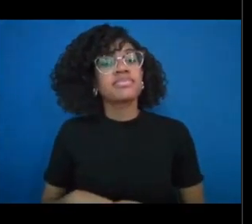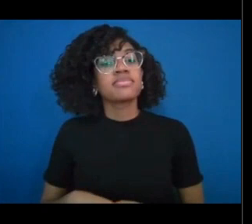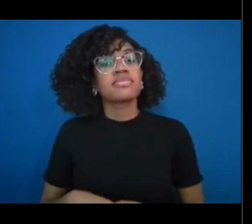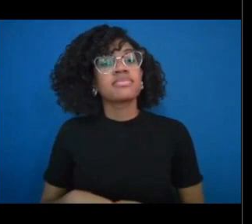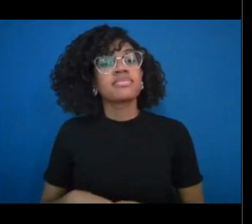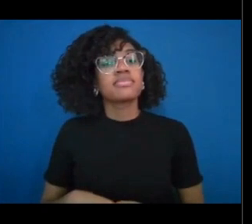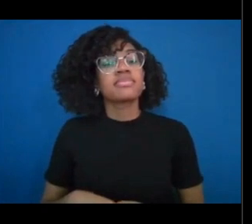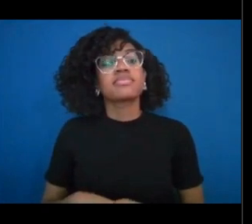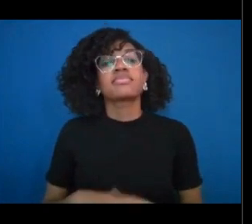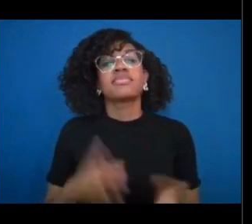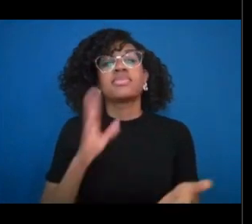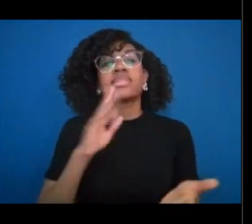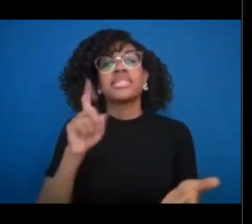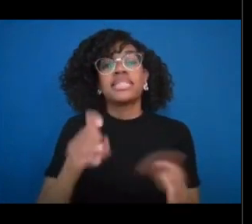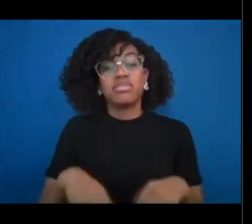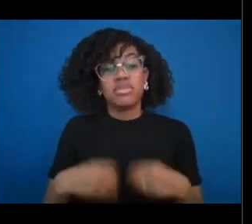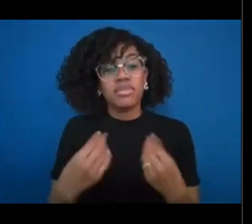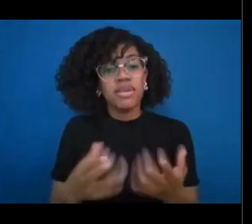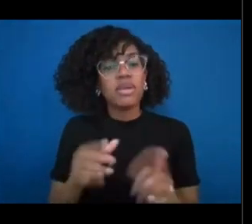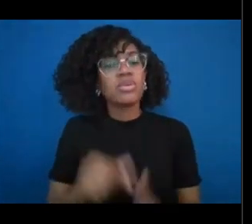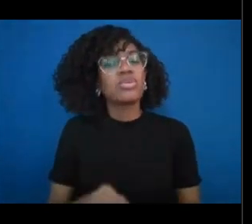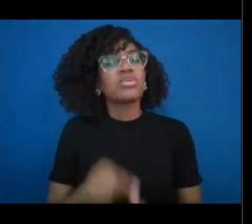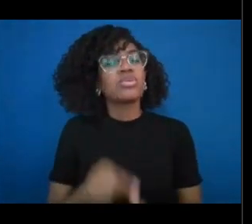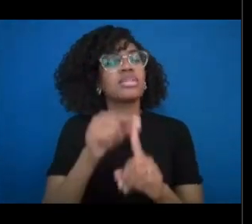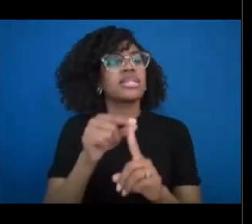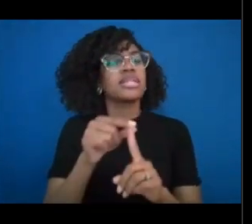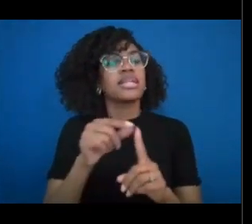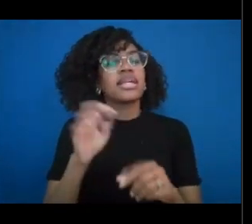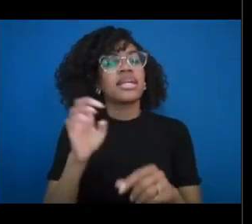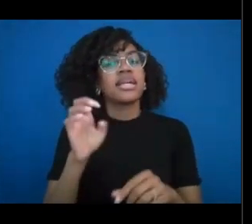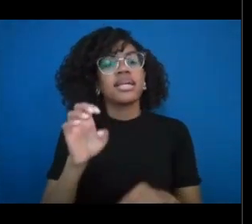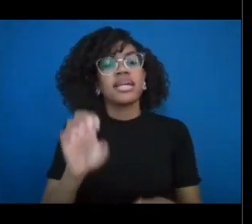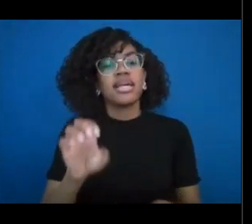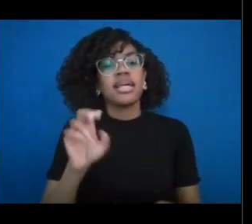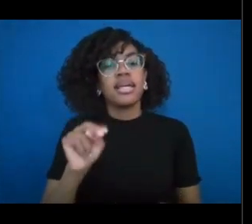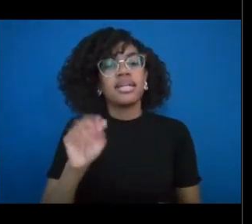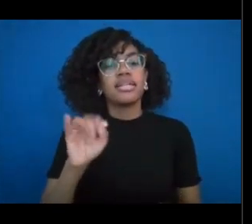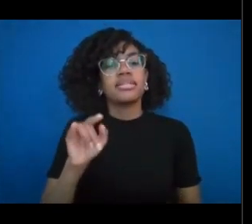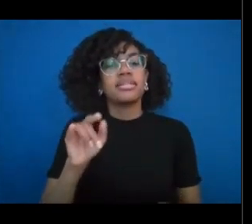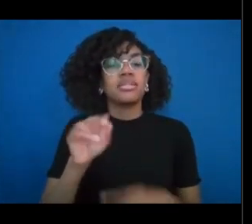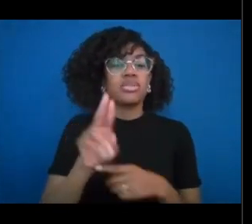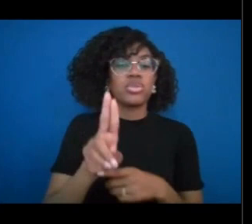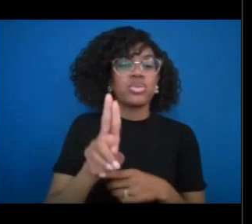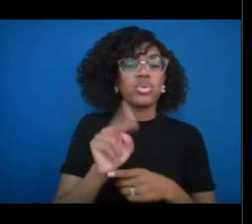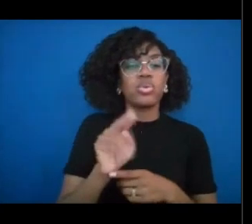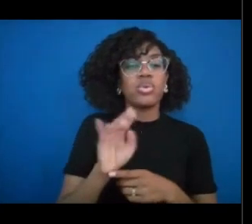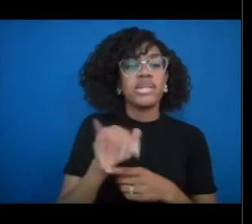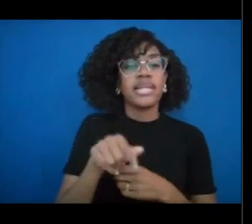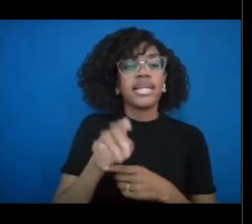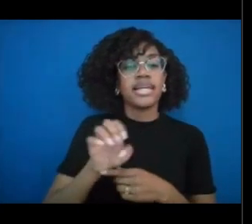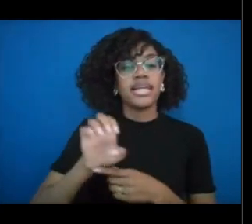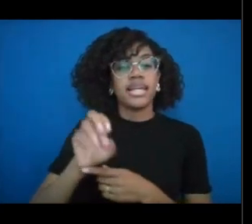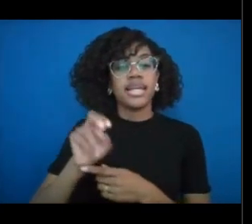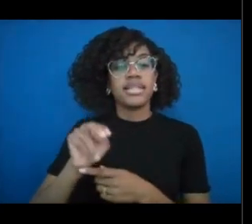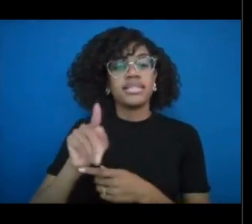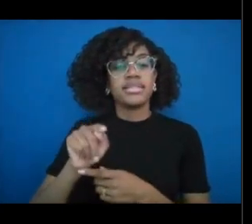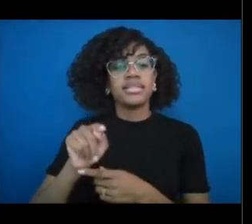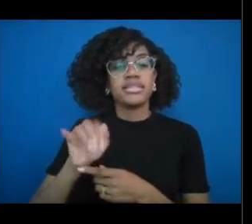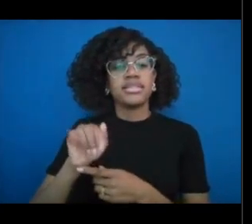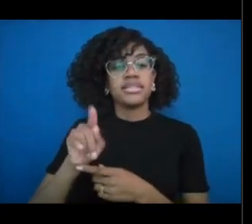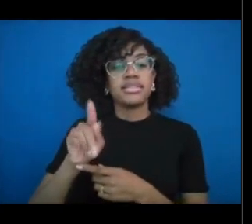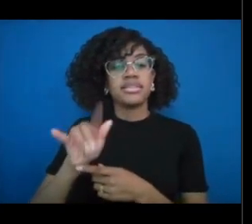You will need to provide a unique entity identifier in that application, and for the course of